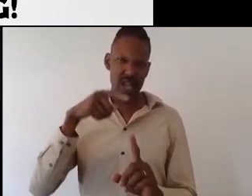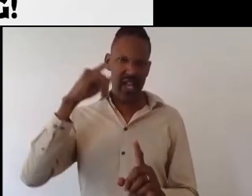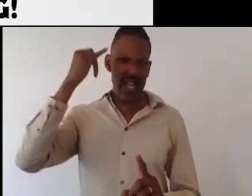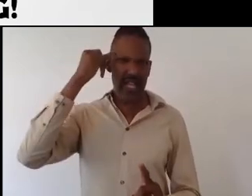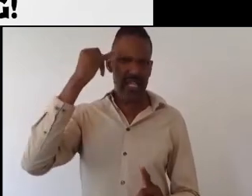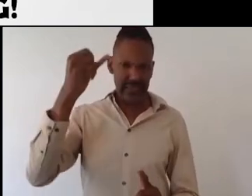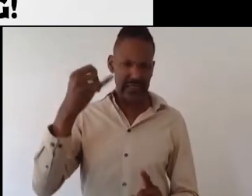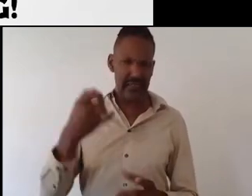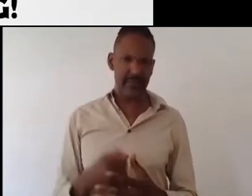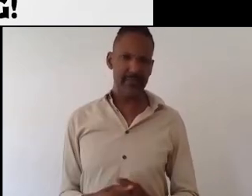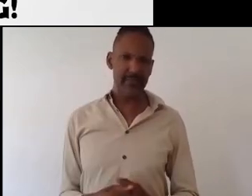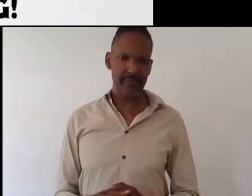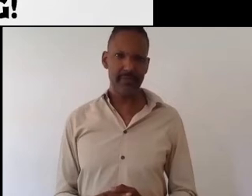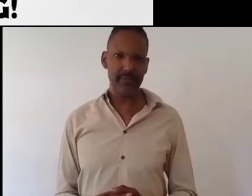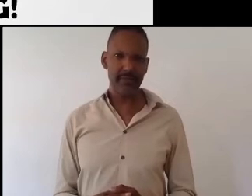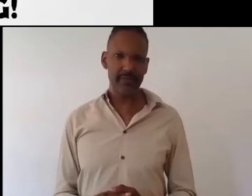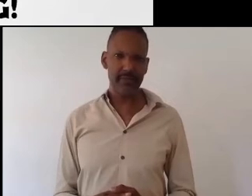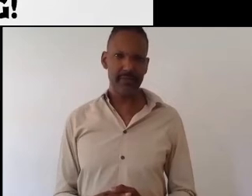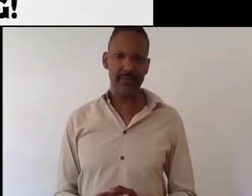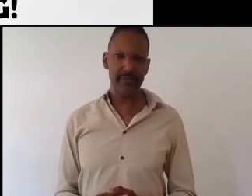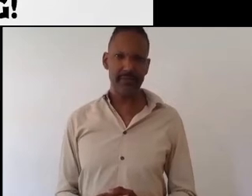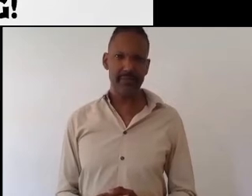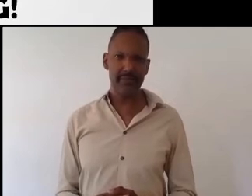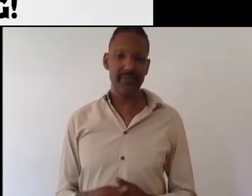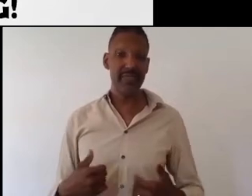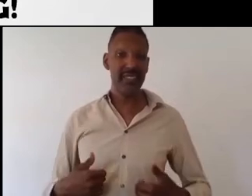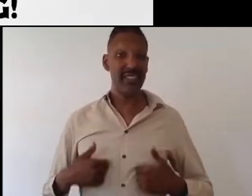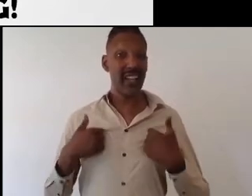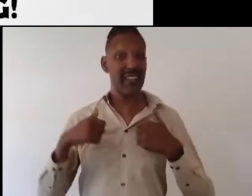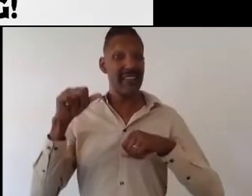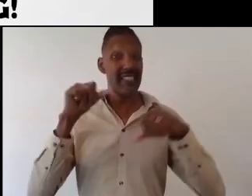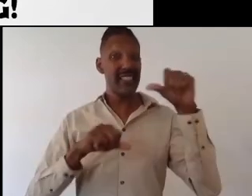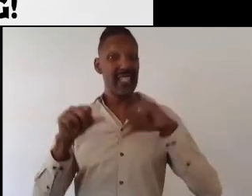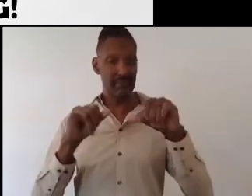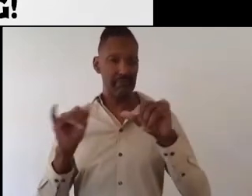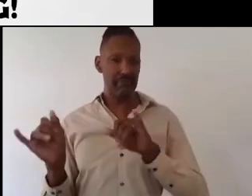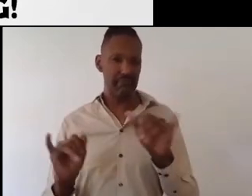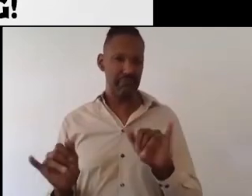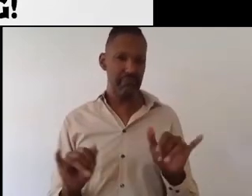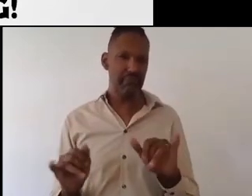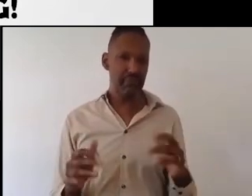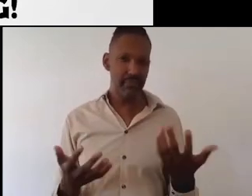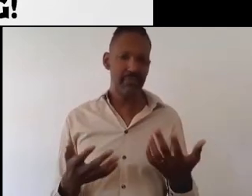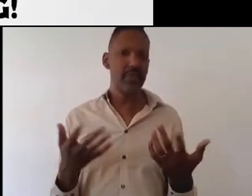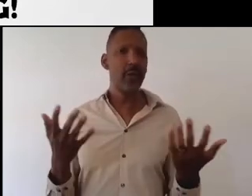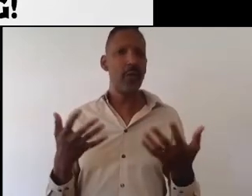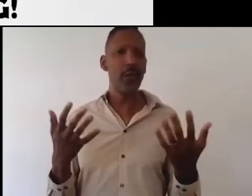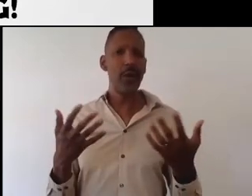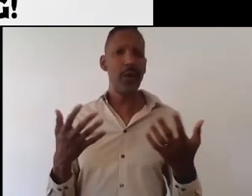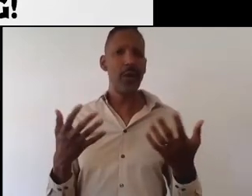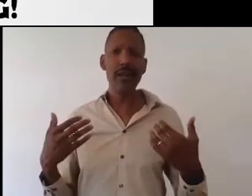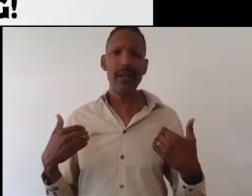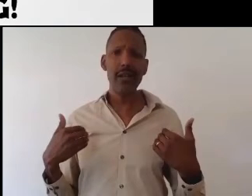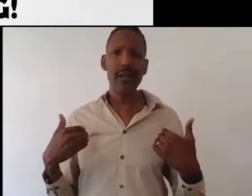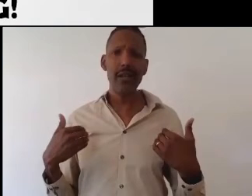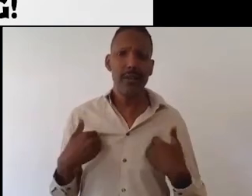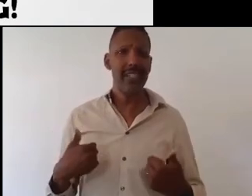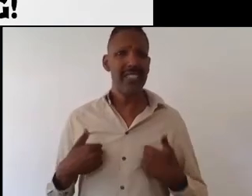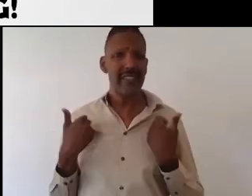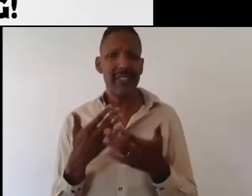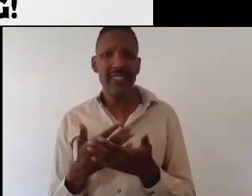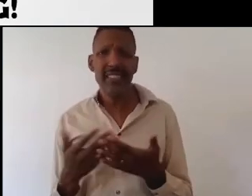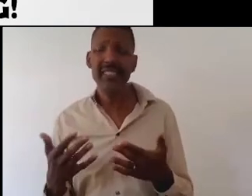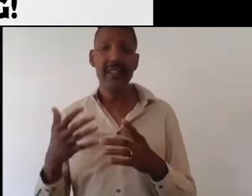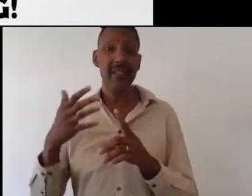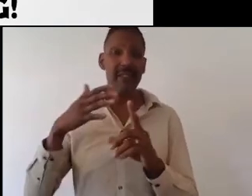for example, what things are made and how they move. In life sciences, the needs and characteristics of living things, earth and